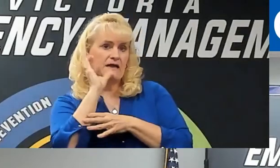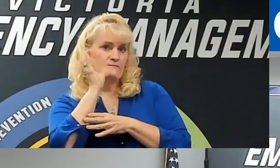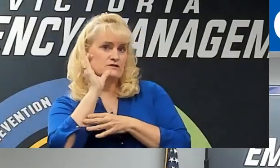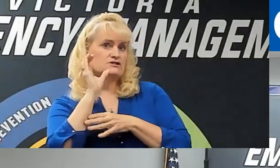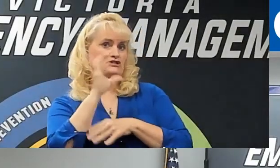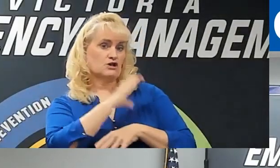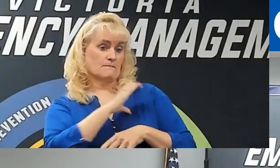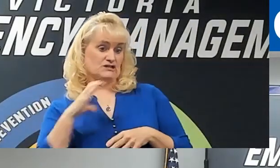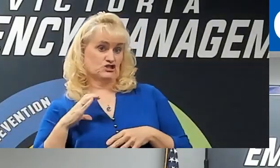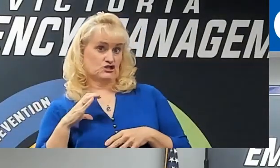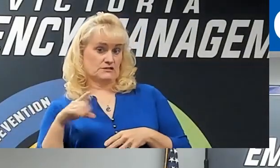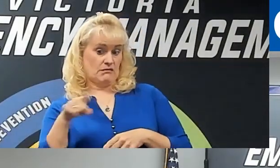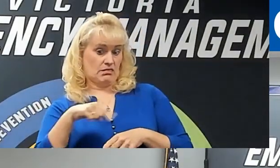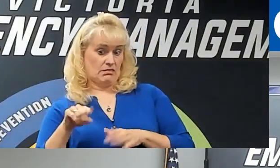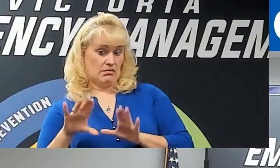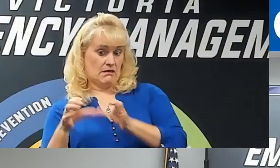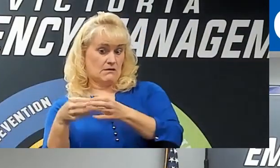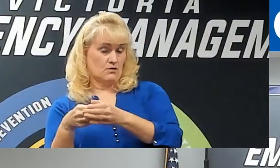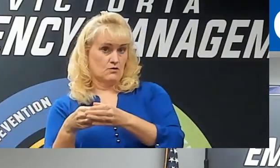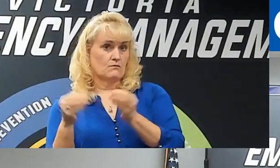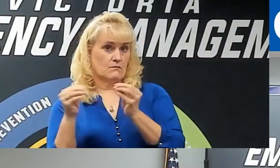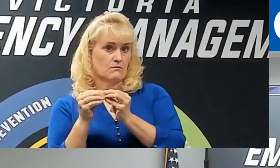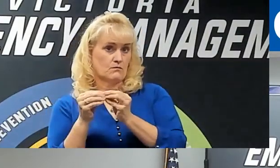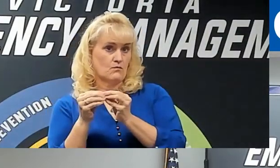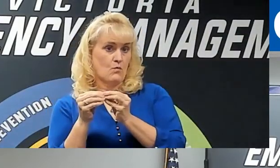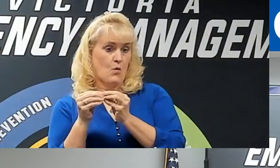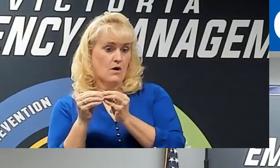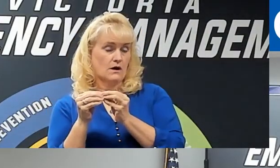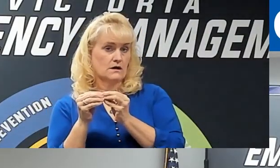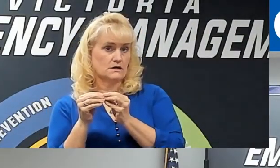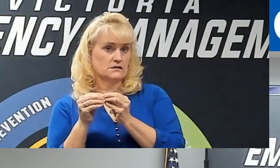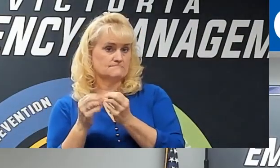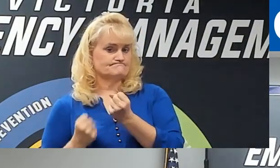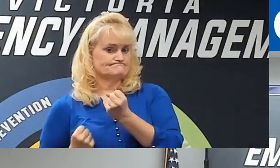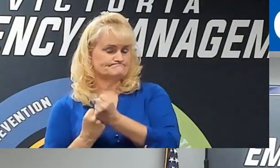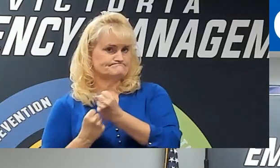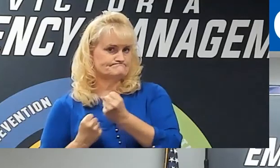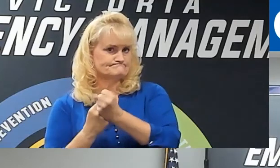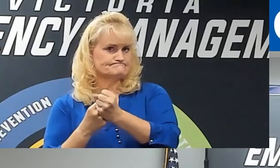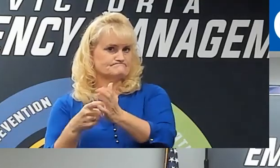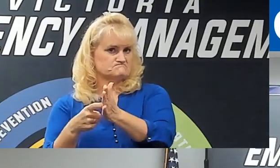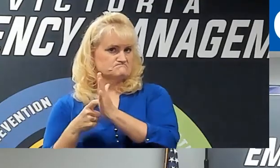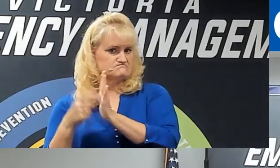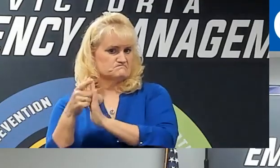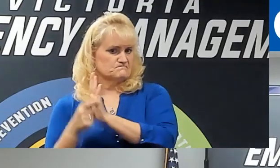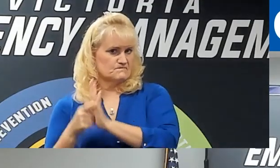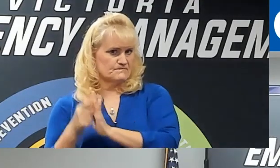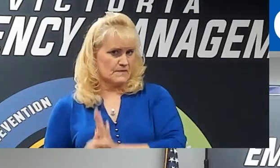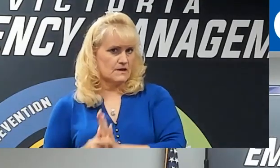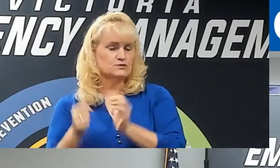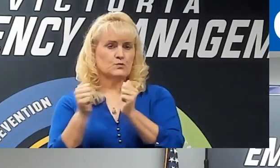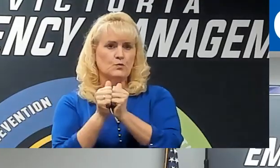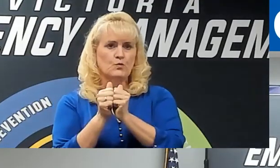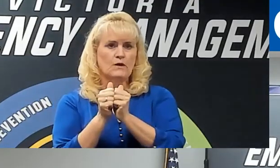more active approach to enforcement of